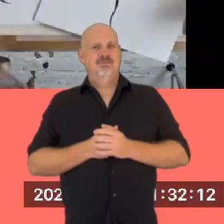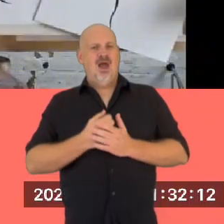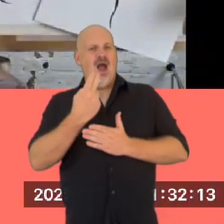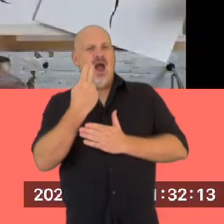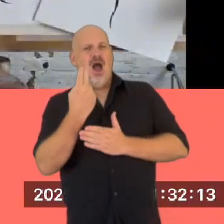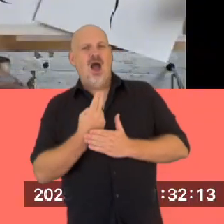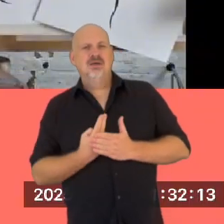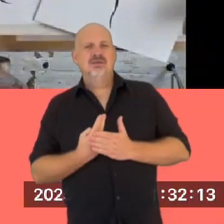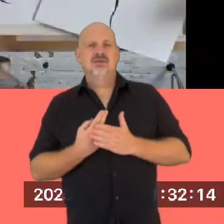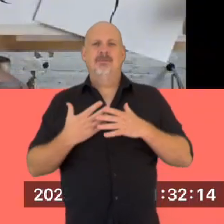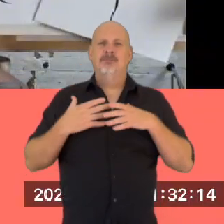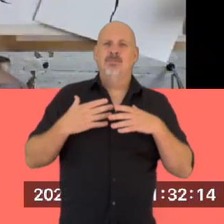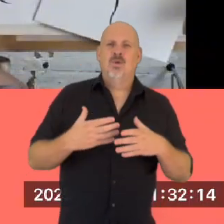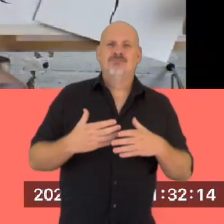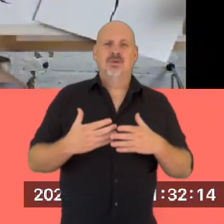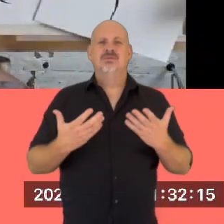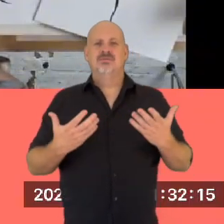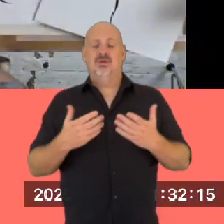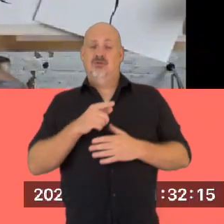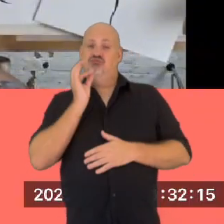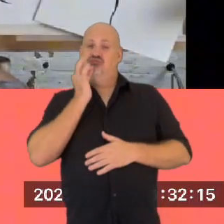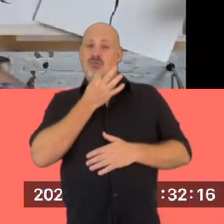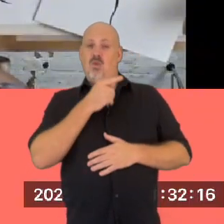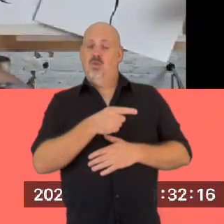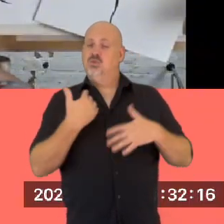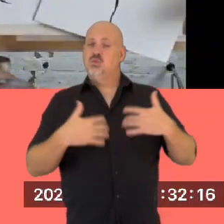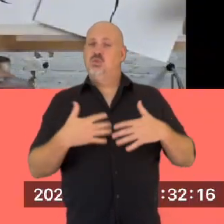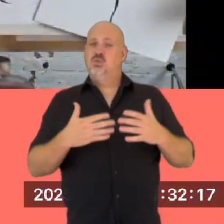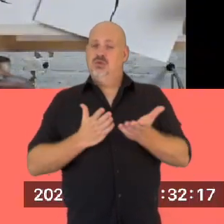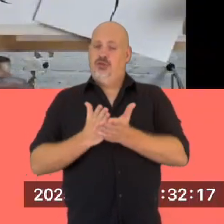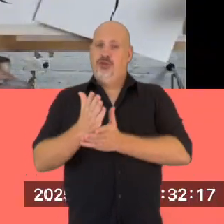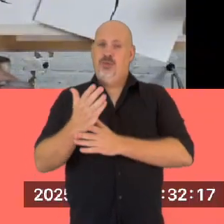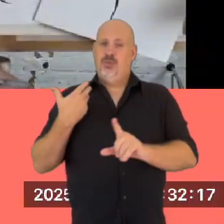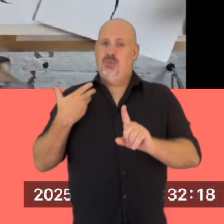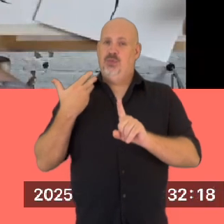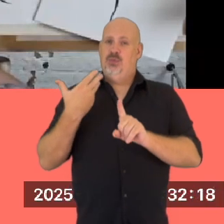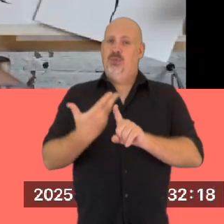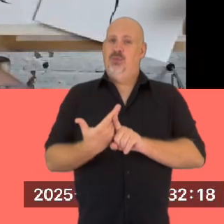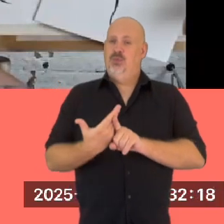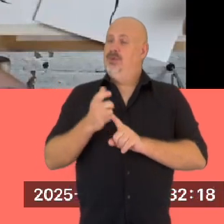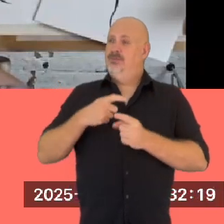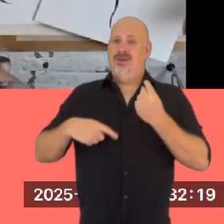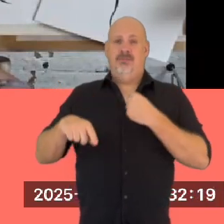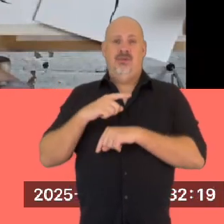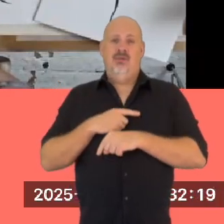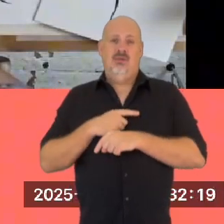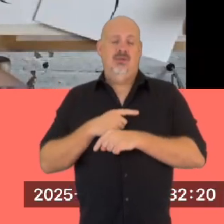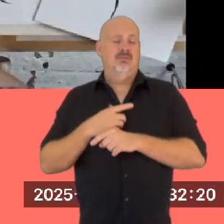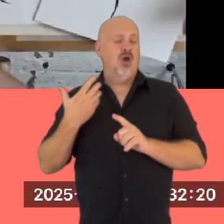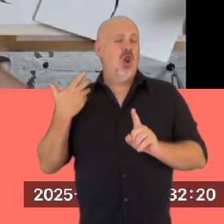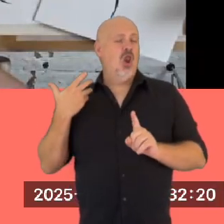painting and artistic movements and things, I mean, the rose has been a constant inspiration